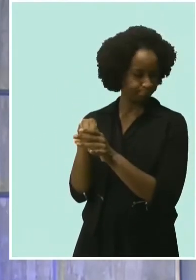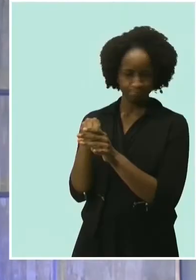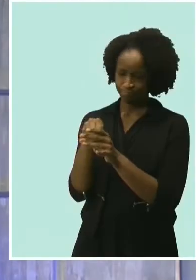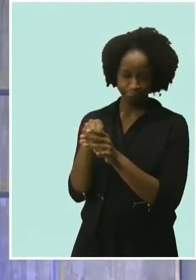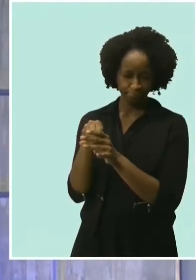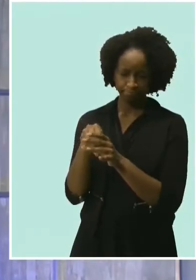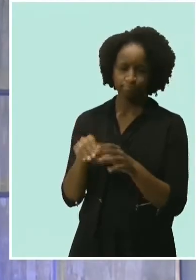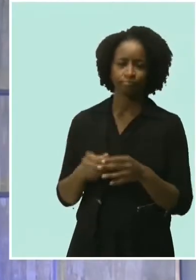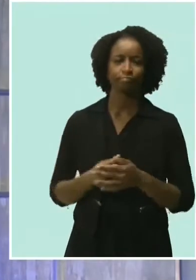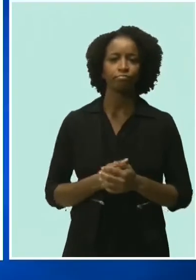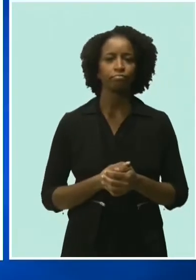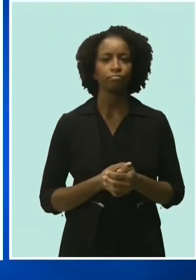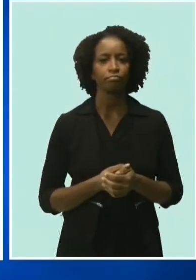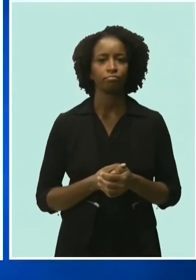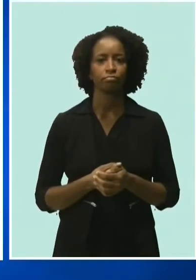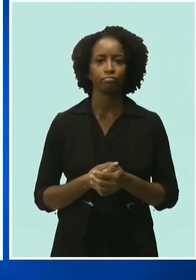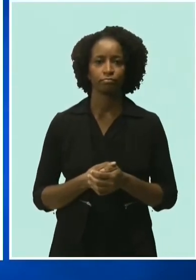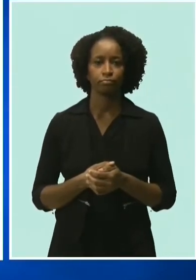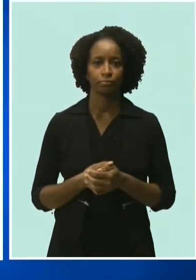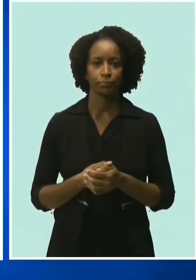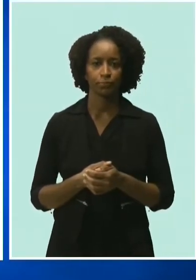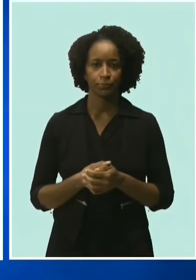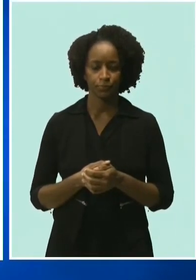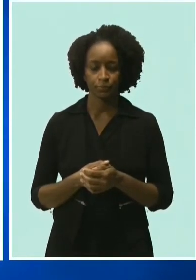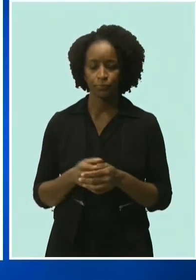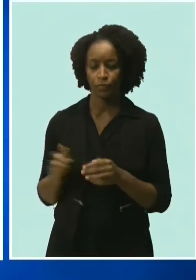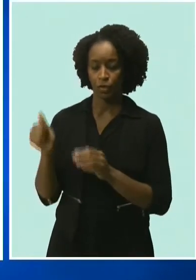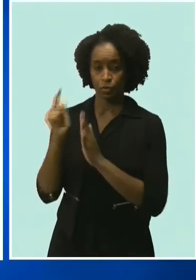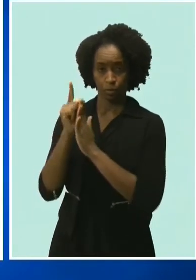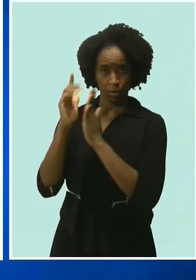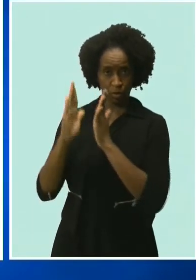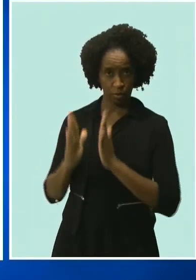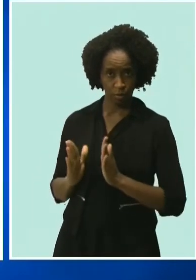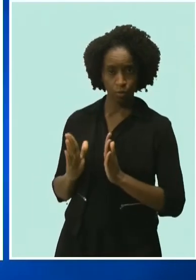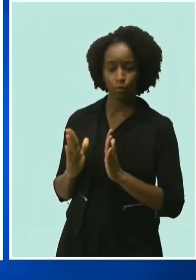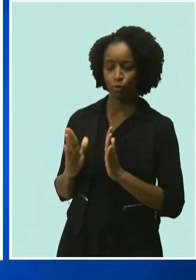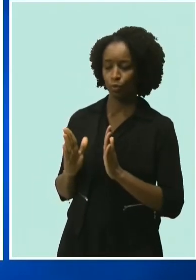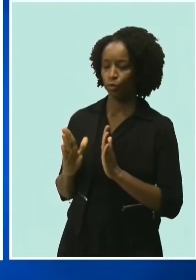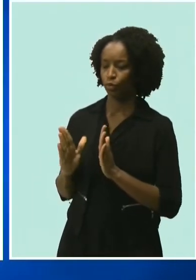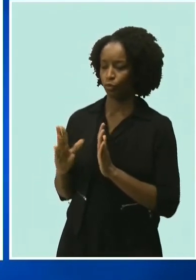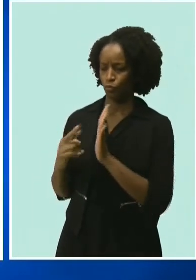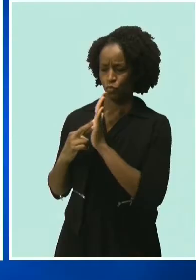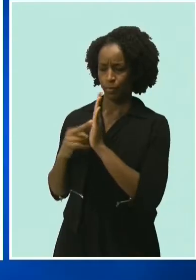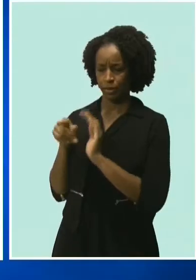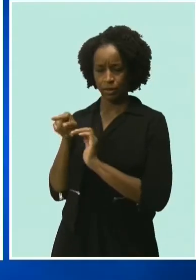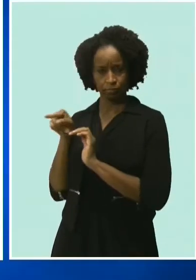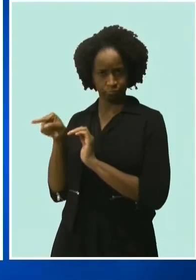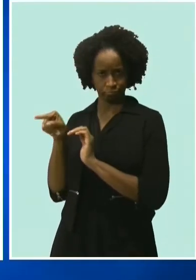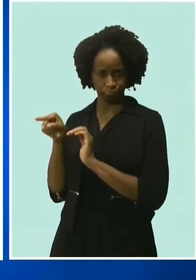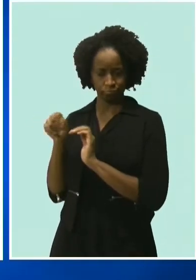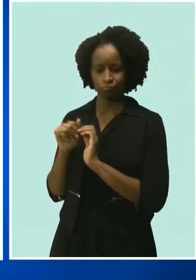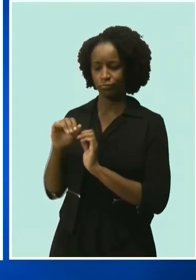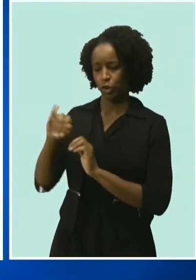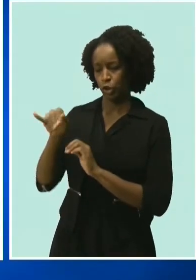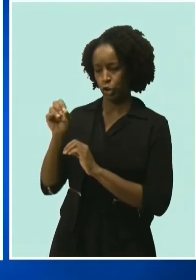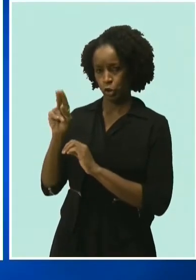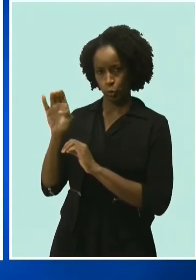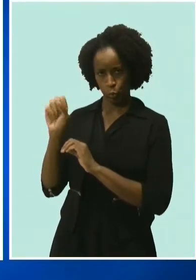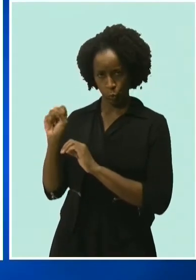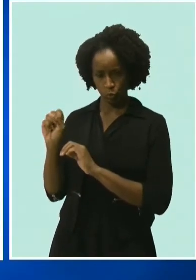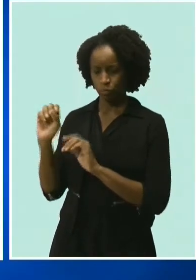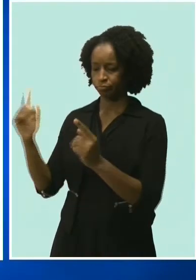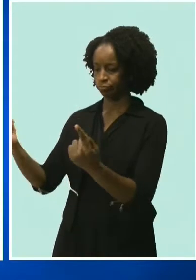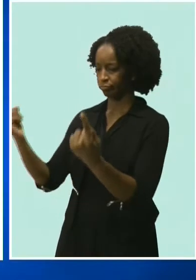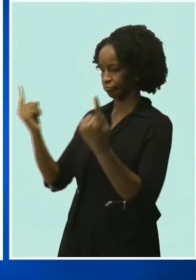reports. Senior Counsel John Jeremy, who will be representing the applicant in the case, has 30 minutes to present his